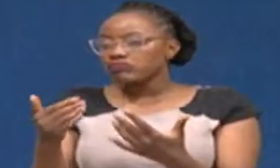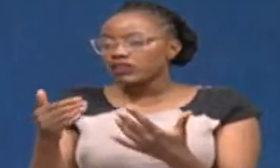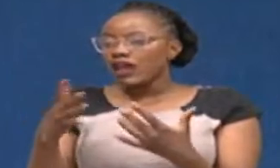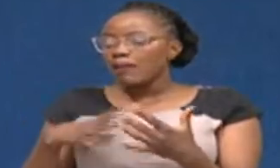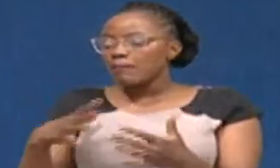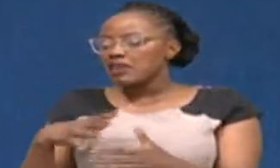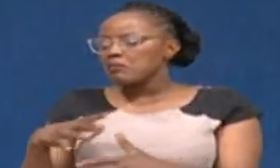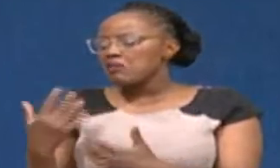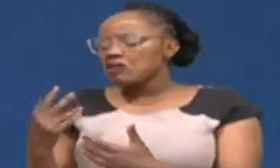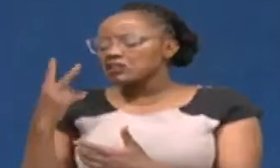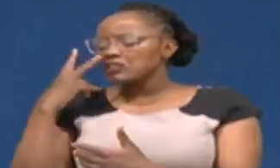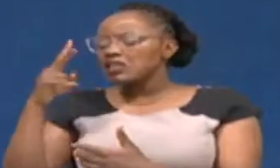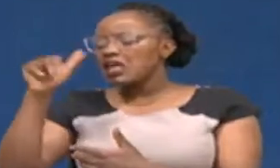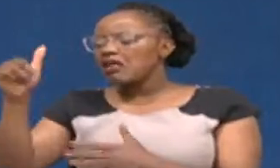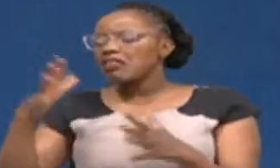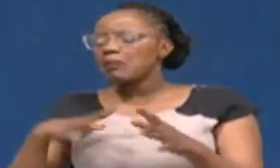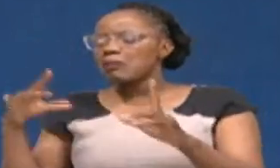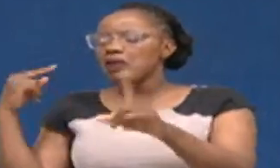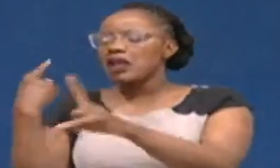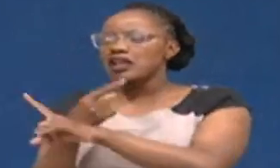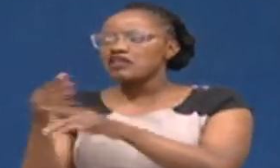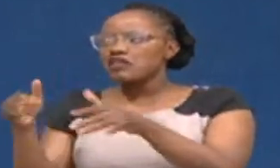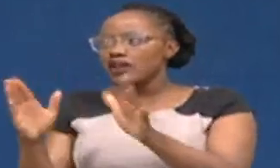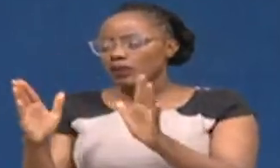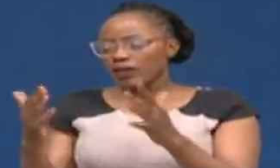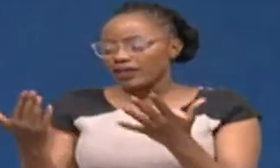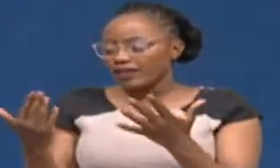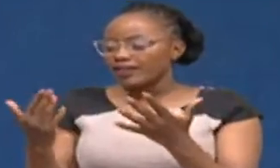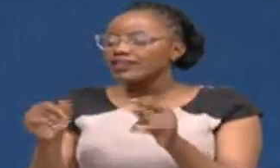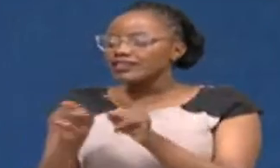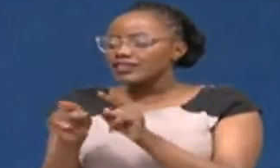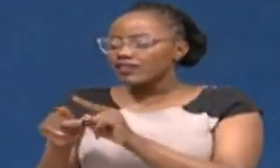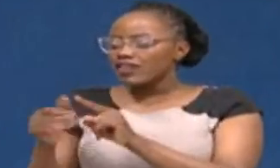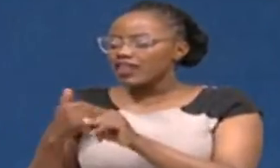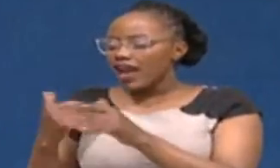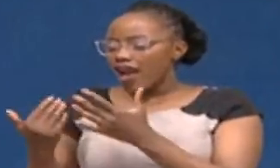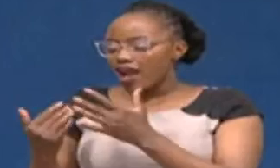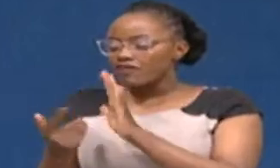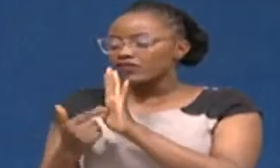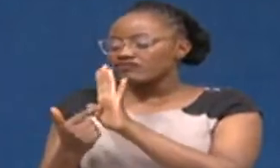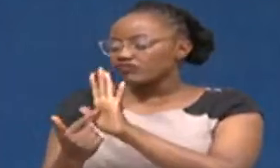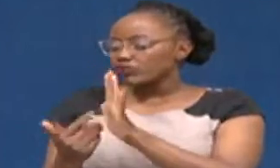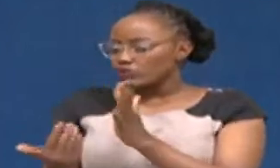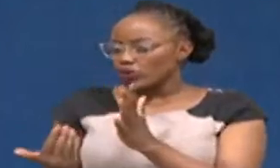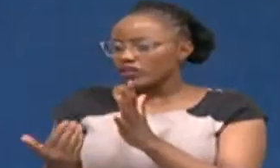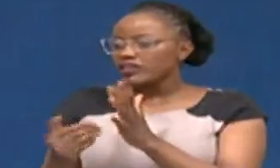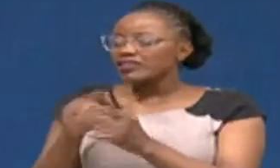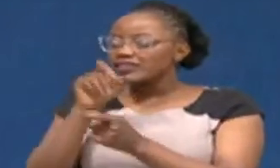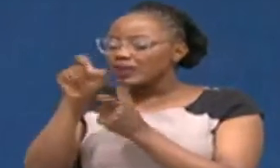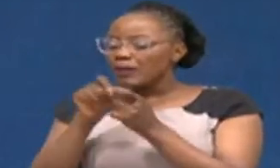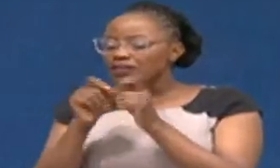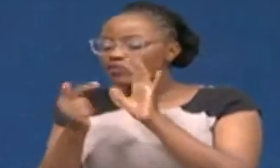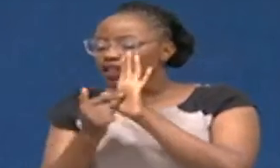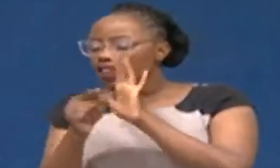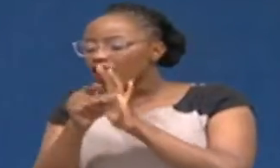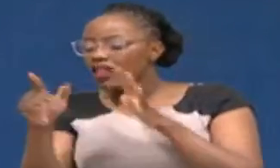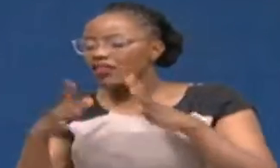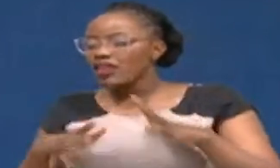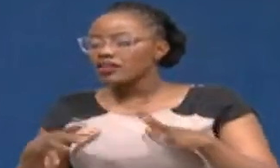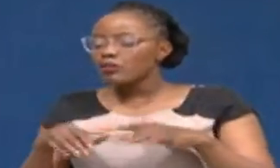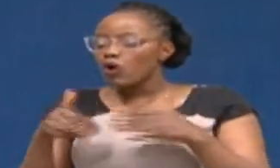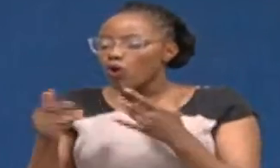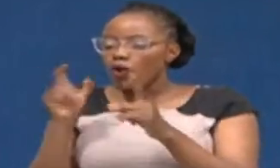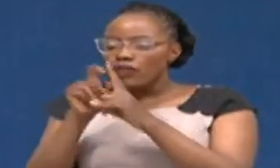treat others differently? Yeah. They assign certain symbols to them